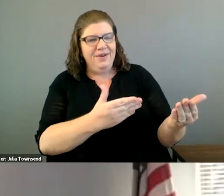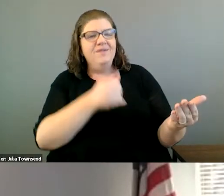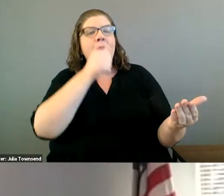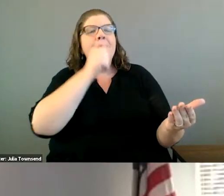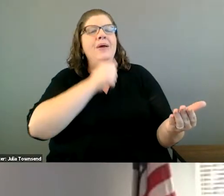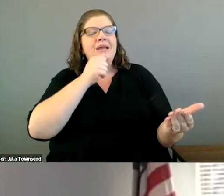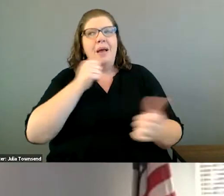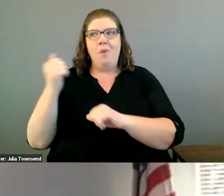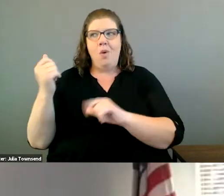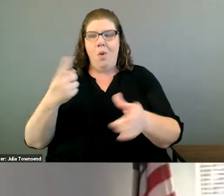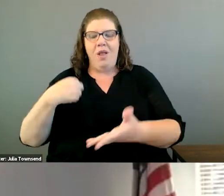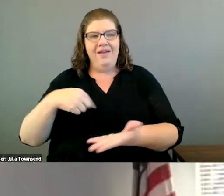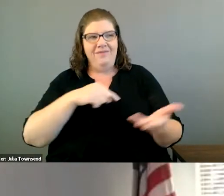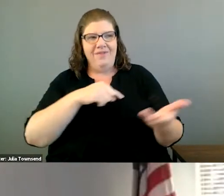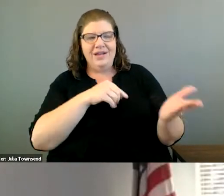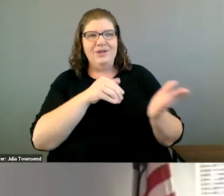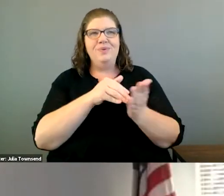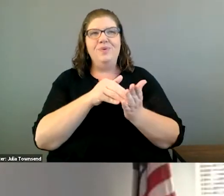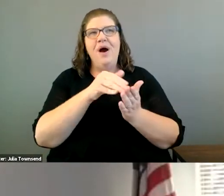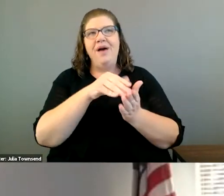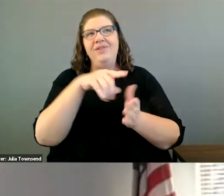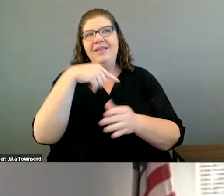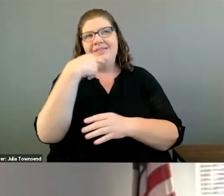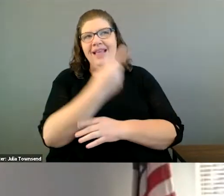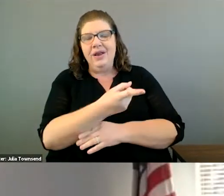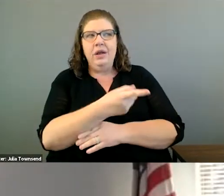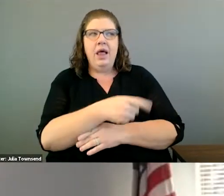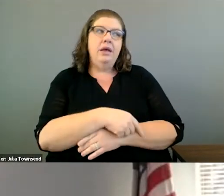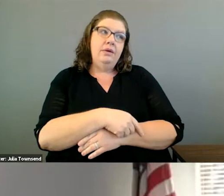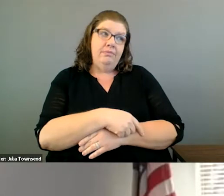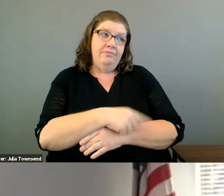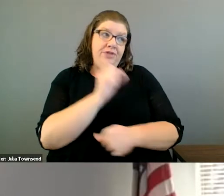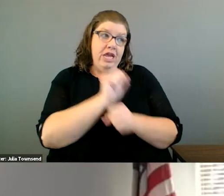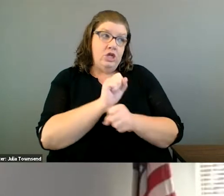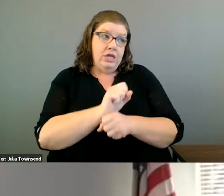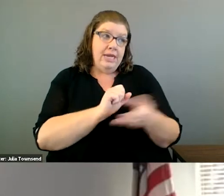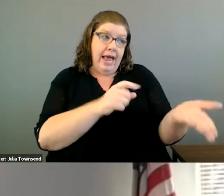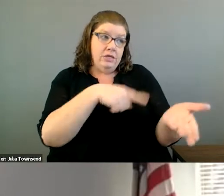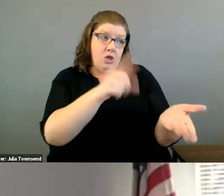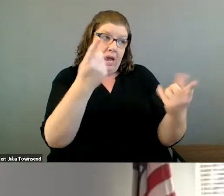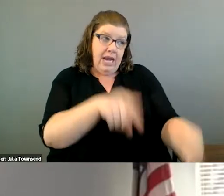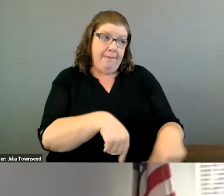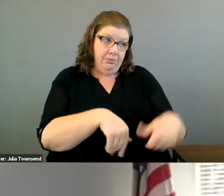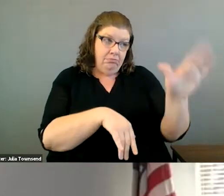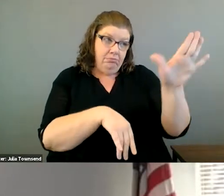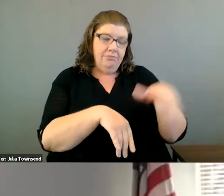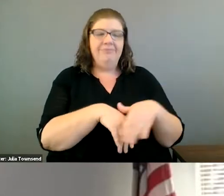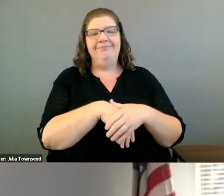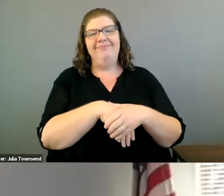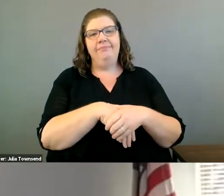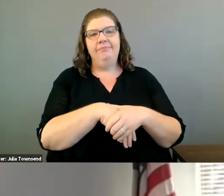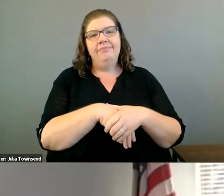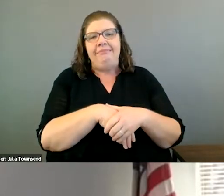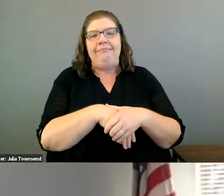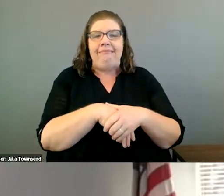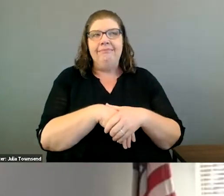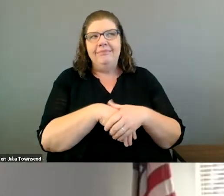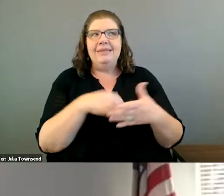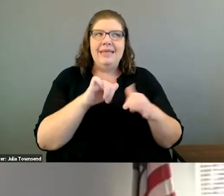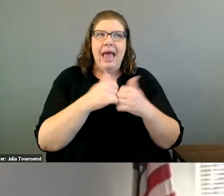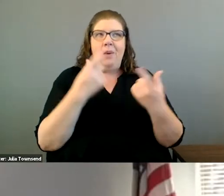all of us who have often said to you things like, here's a task and now go make it happen. That's how it kind of works with